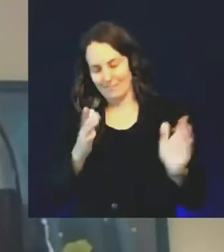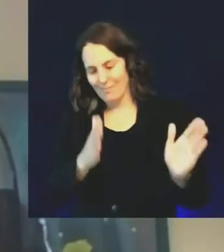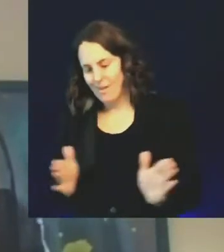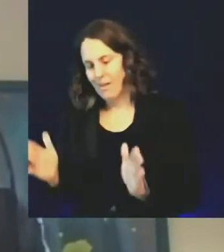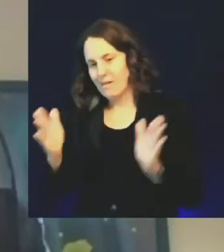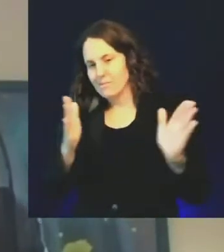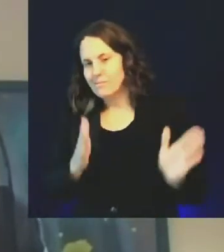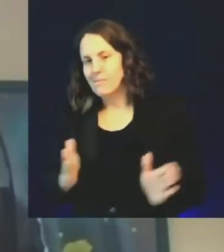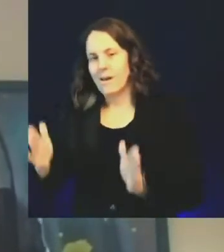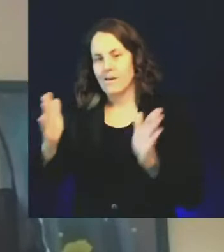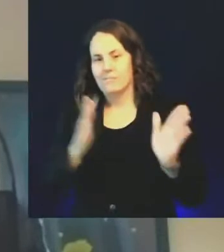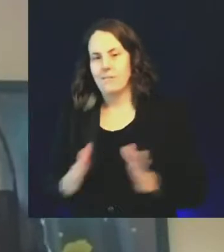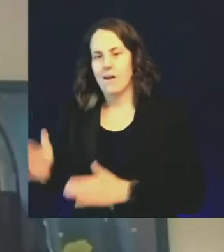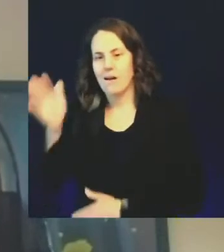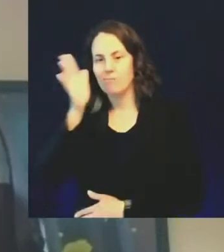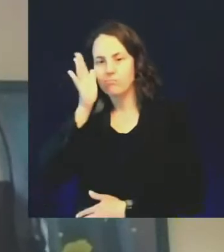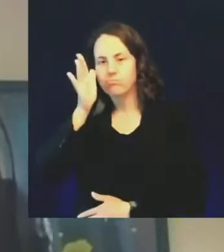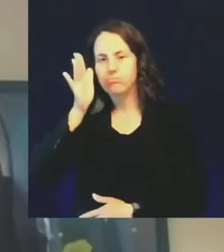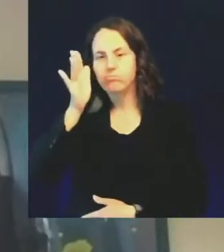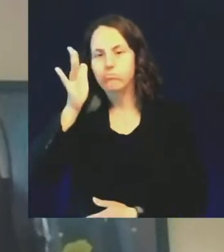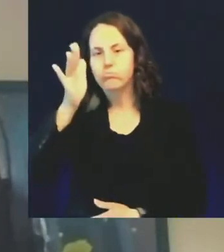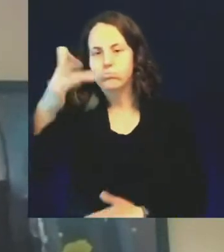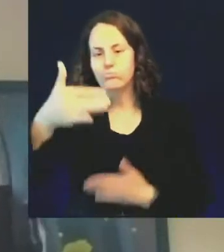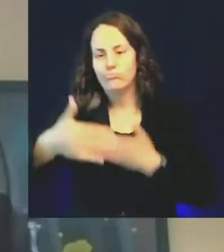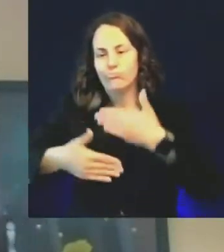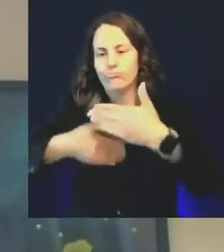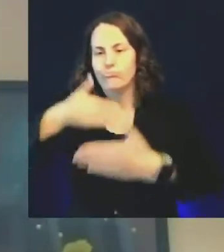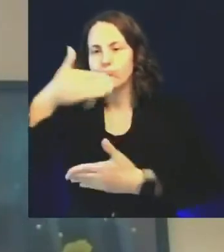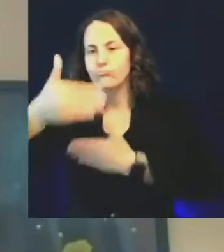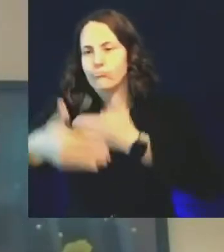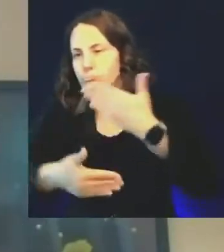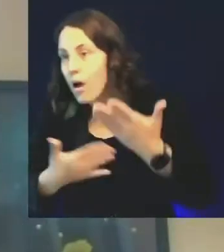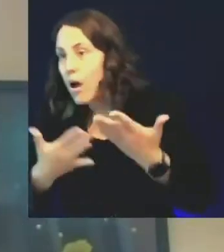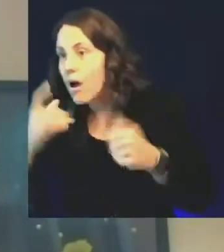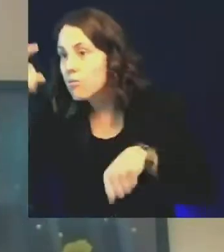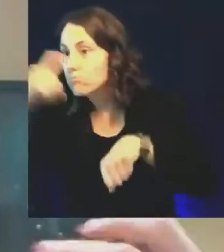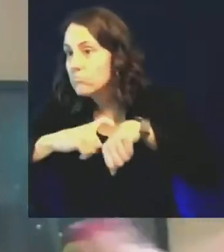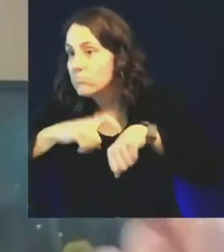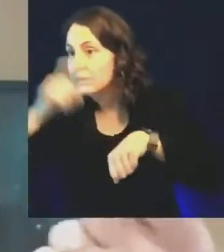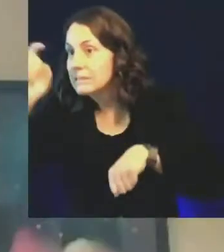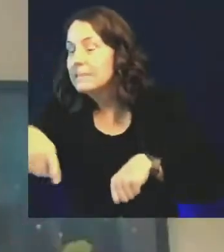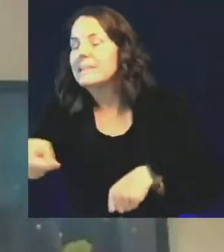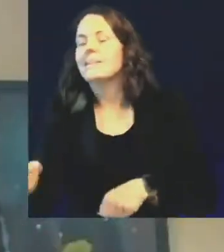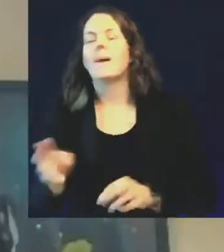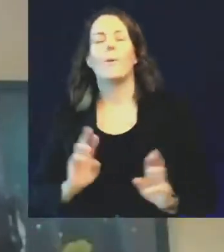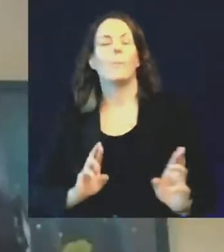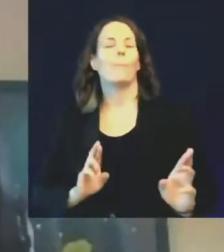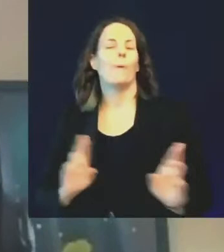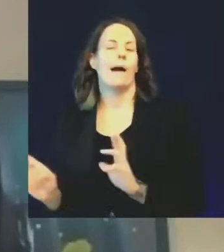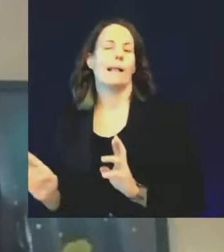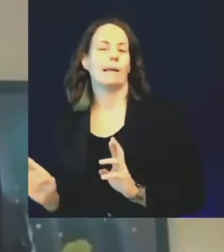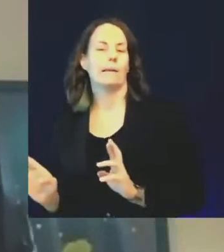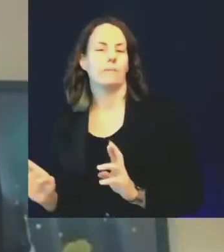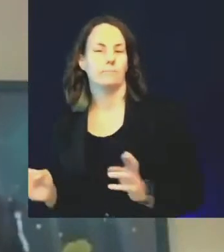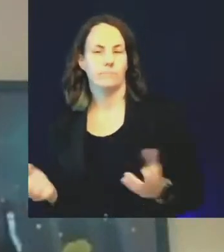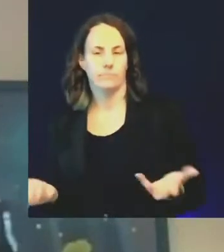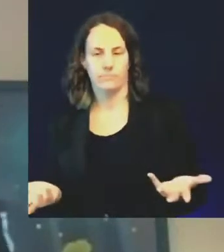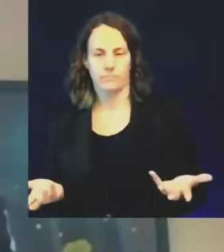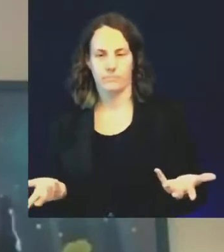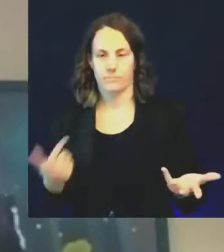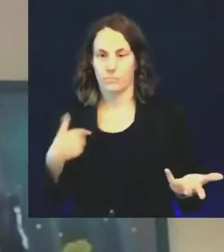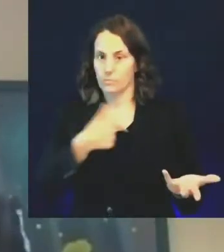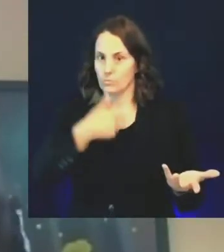things. And, sometimes we all think a little magically, like we need boosters and they'll be here like this. And so this